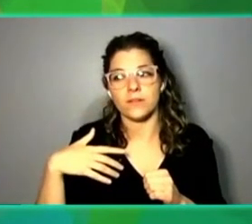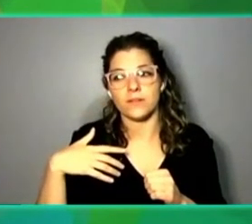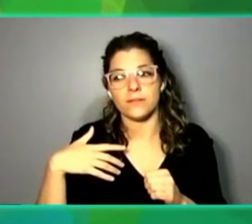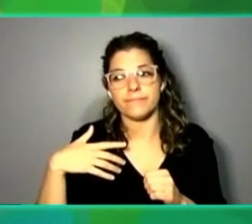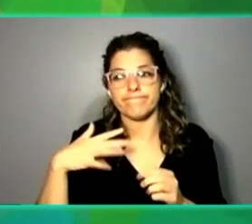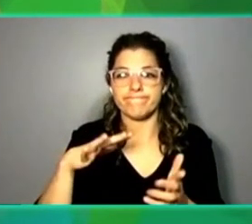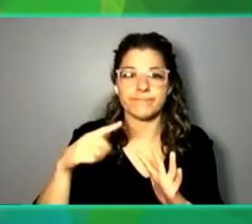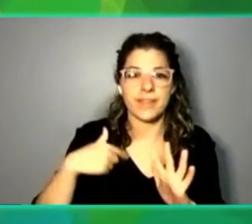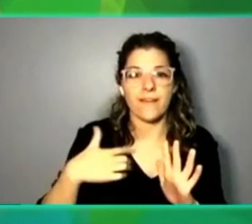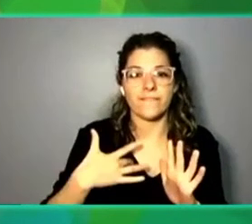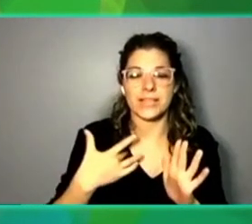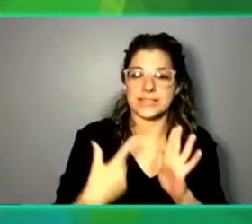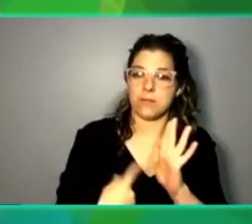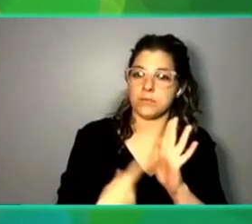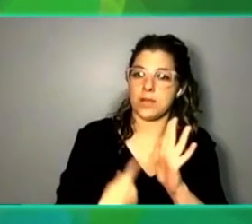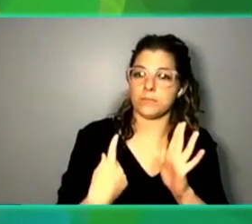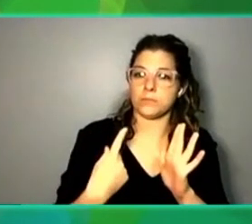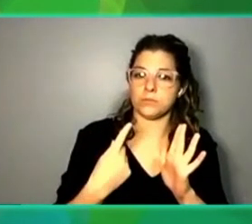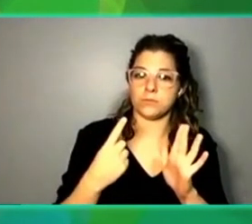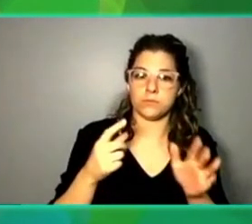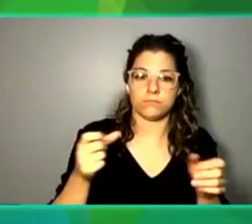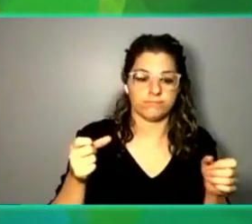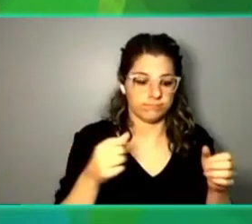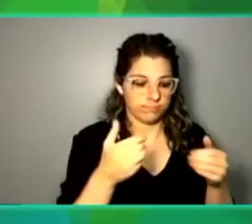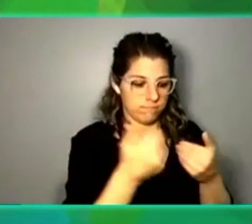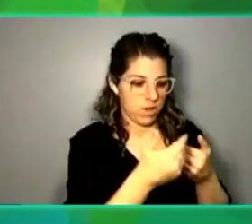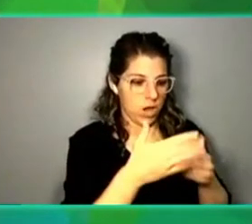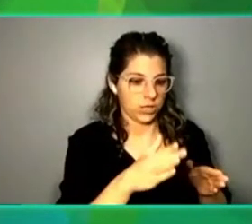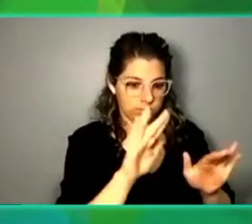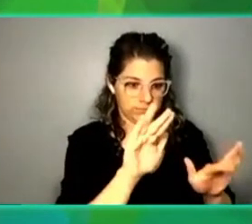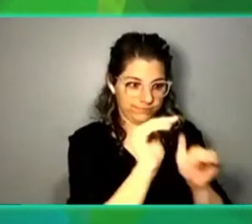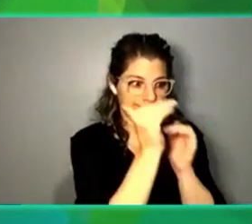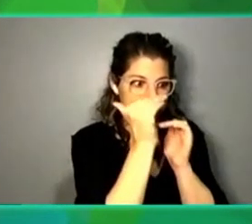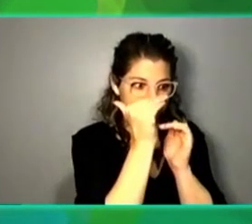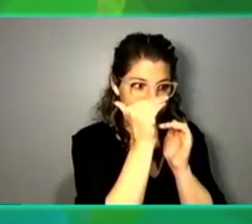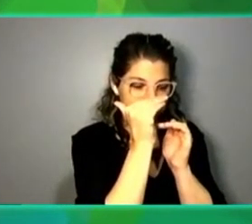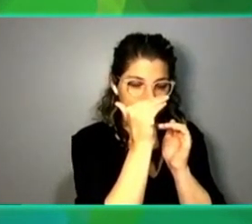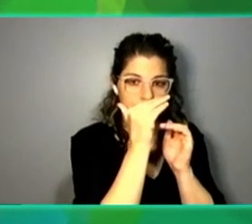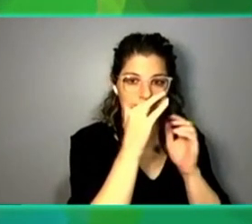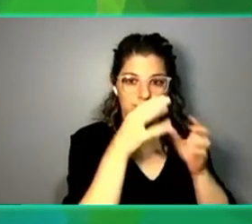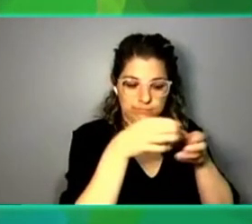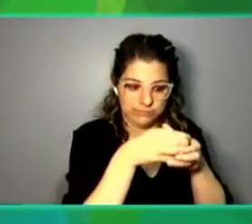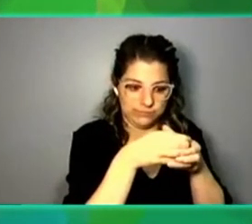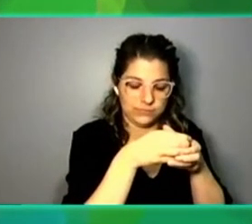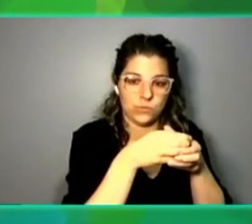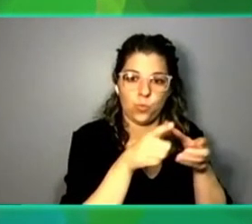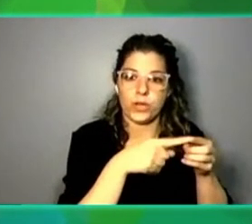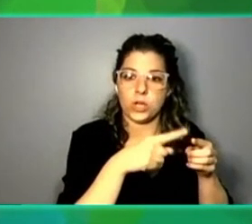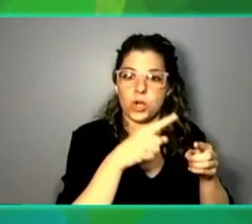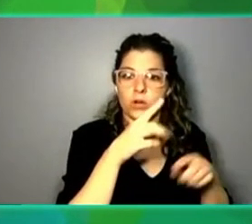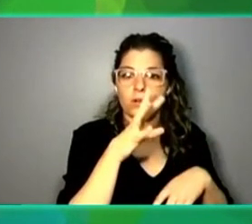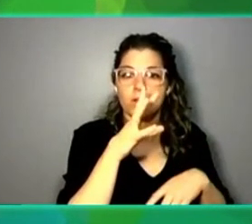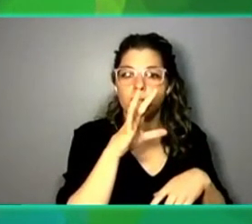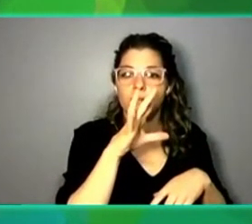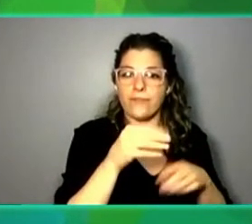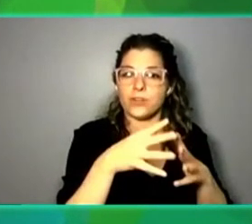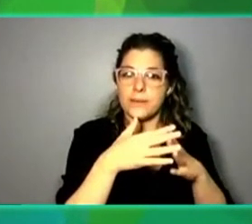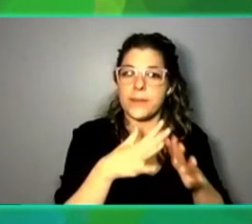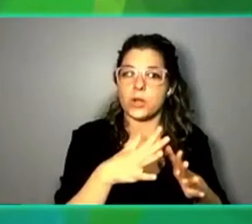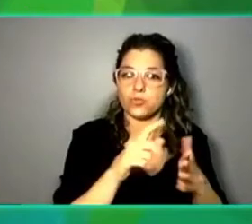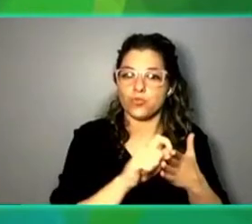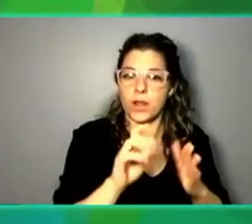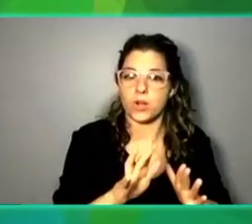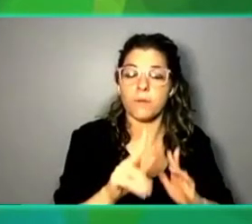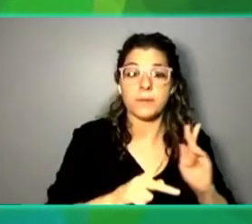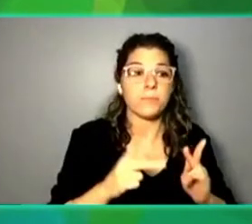I feel like sometimes you're put in a box, in like a class sort of box, when you're an African American writer, and people wanna, you